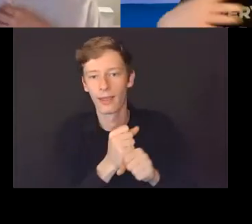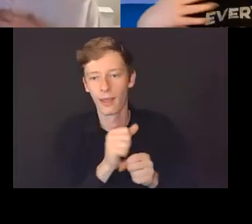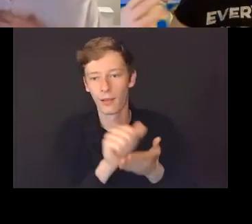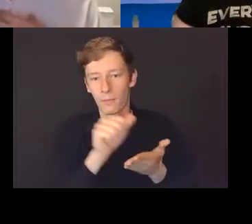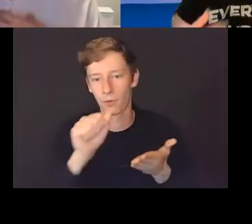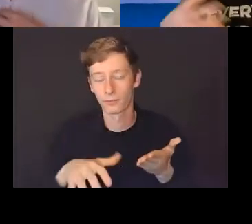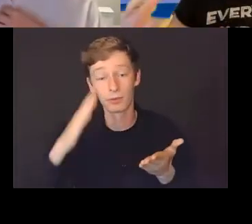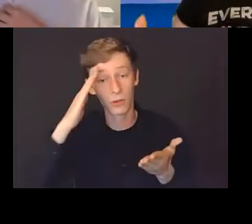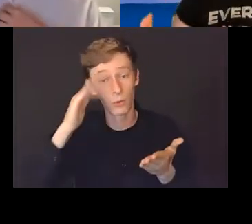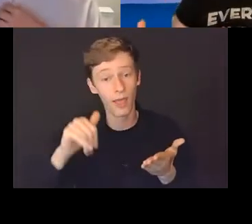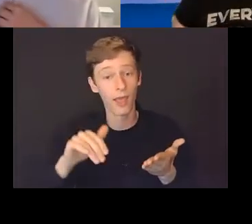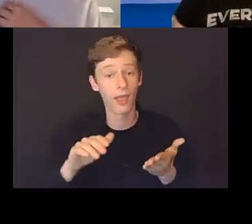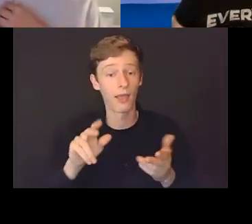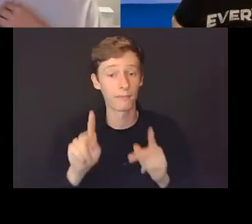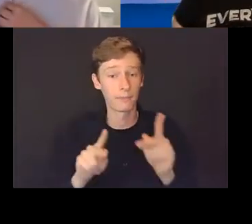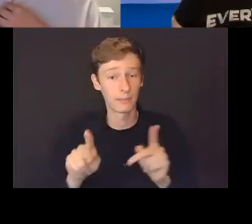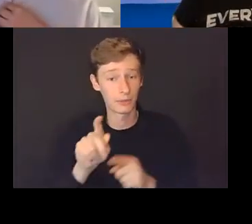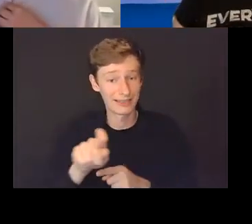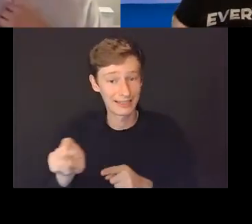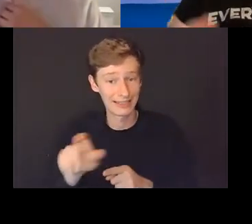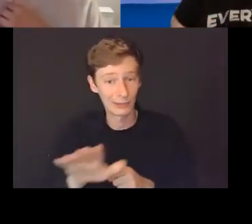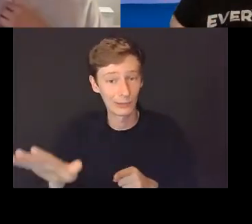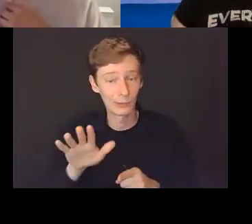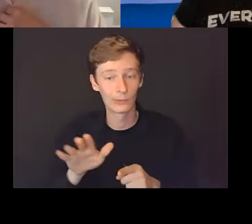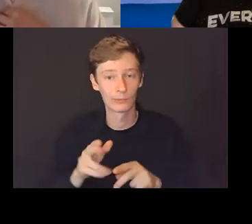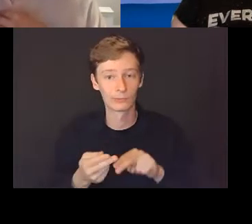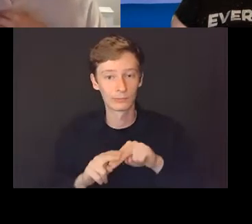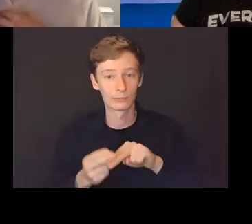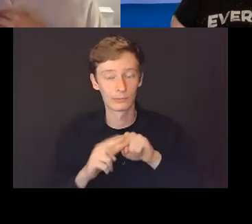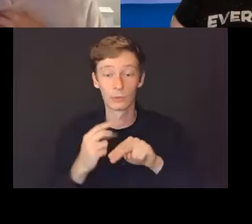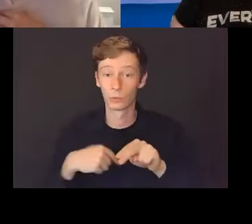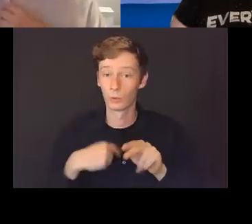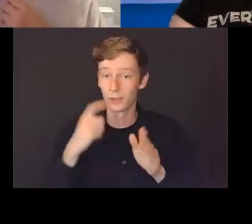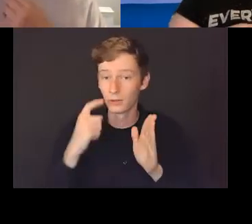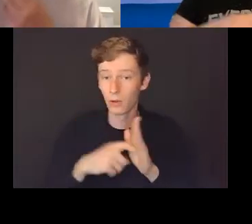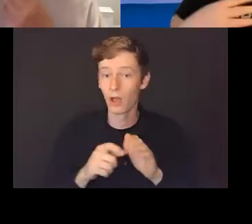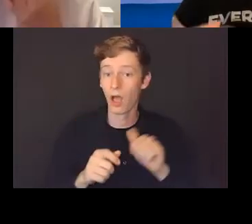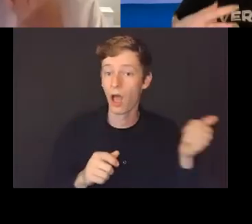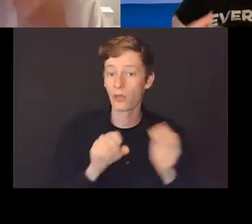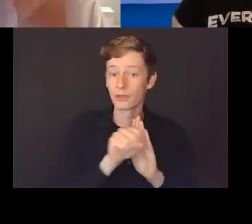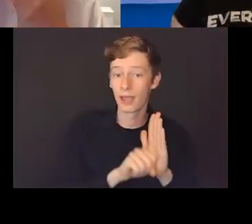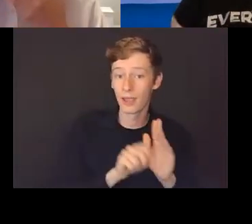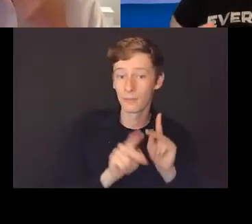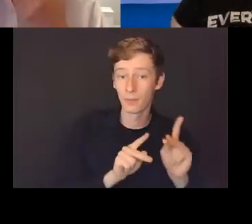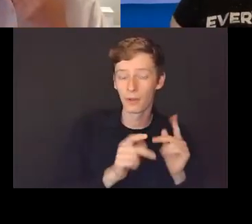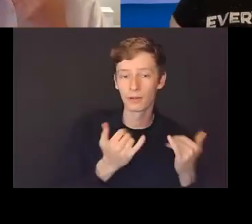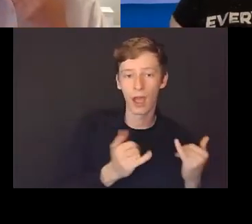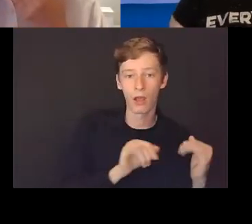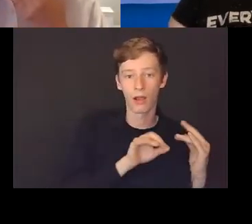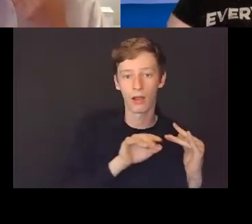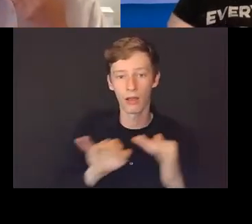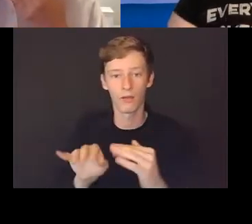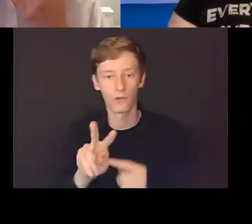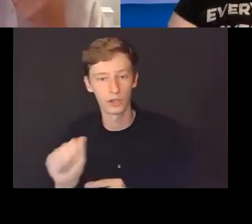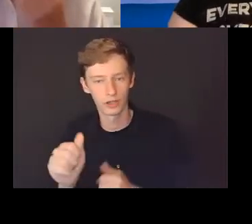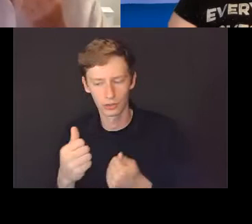increasing. We were seeing, folks from surrounding states come into Virginia to access abortion care, and we are doing the best that we can to meet those